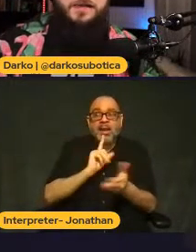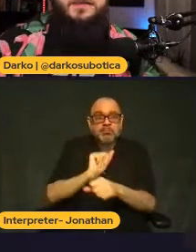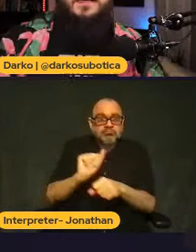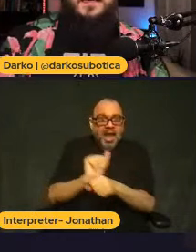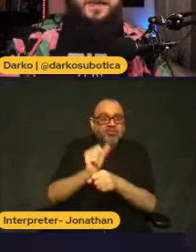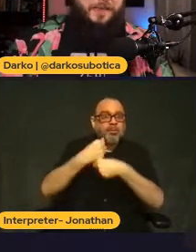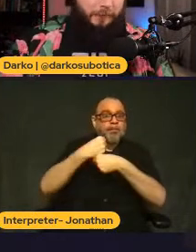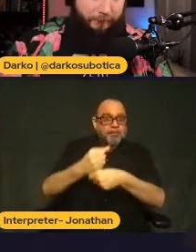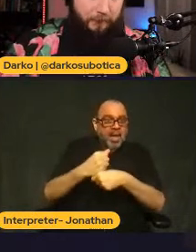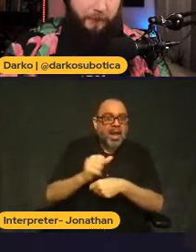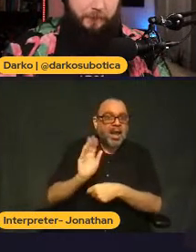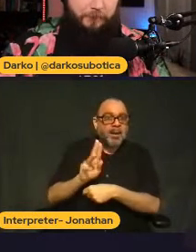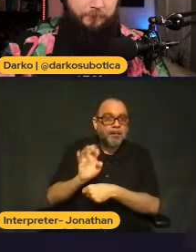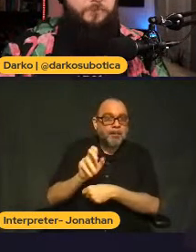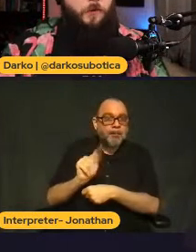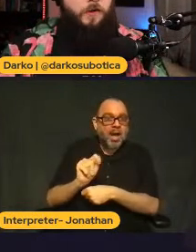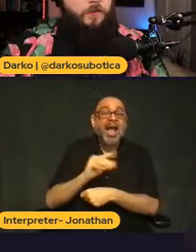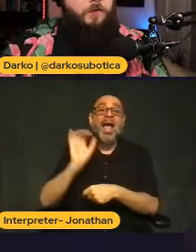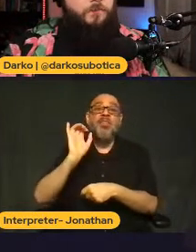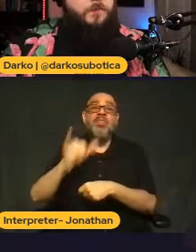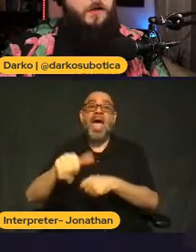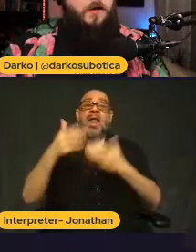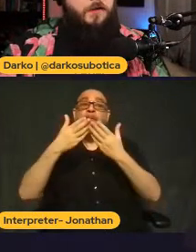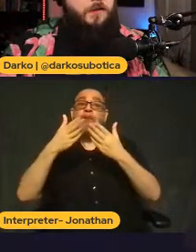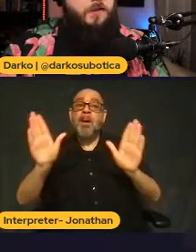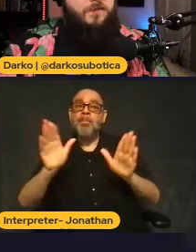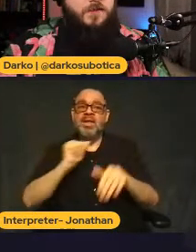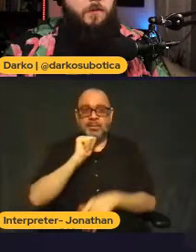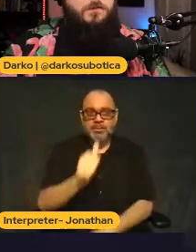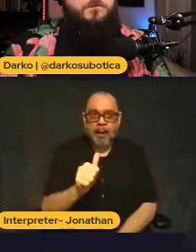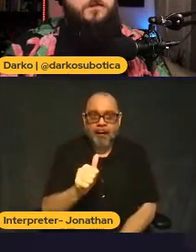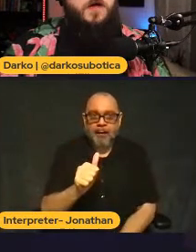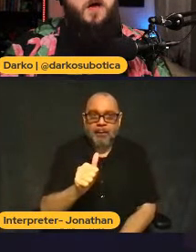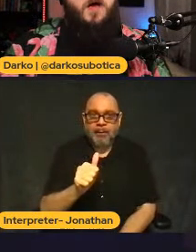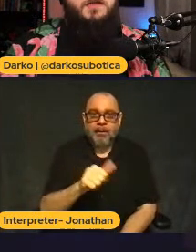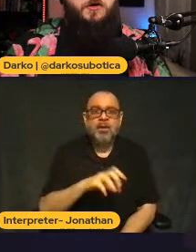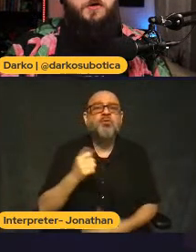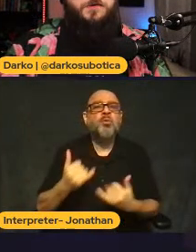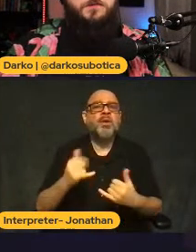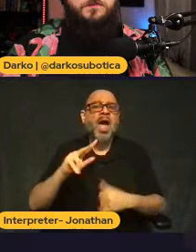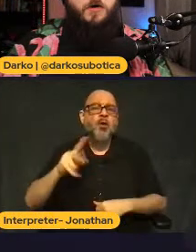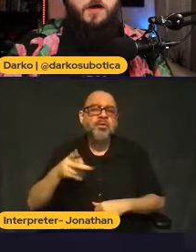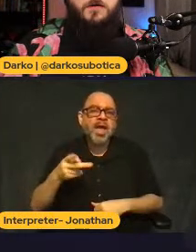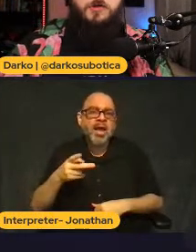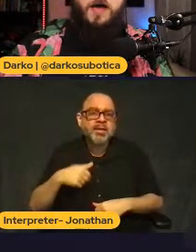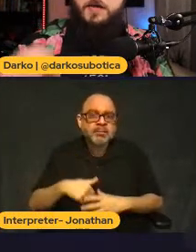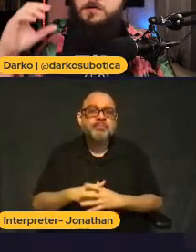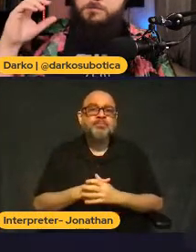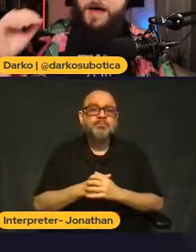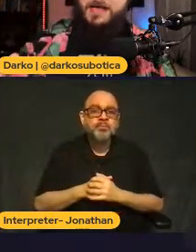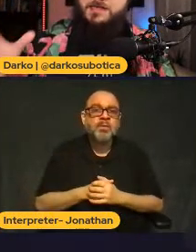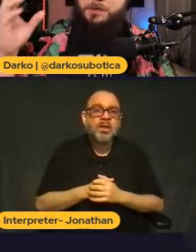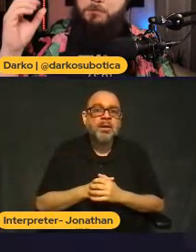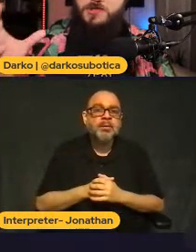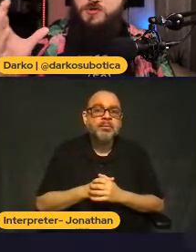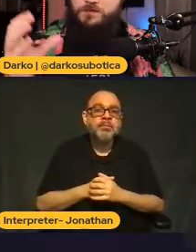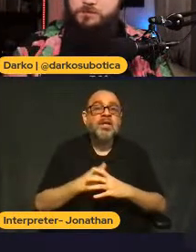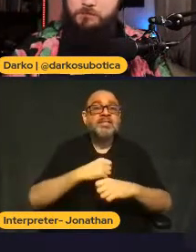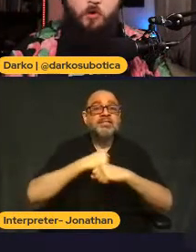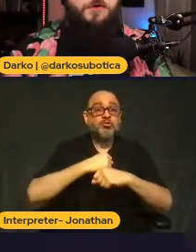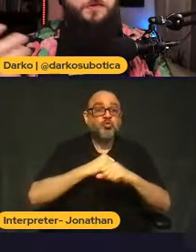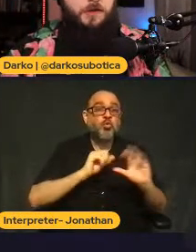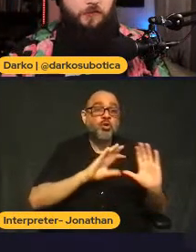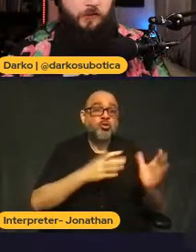and that it's not public. Okay, good. Let's find the second one. Security groups. Okay, so I actually pass it a bunch